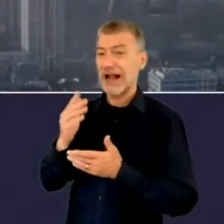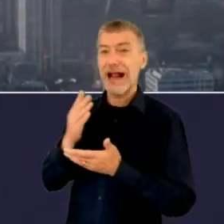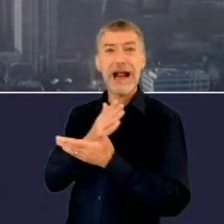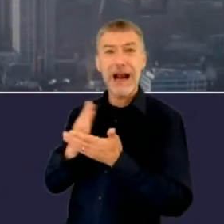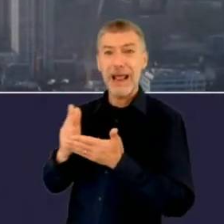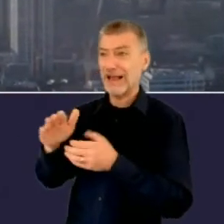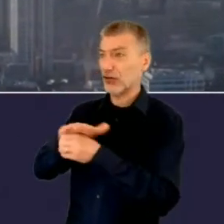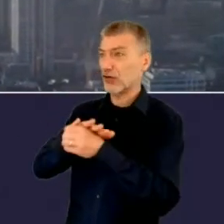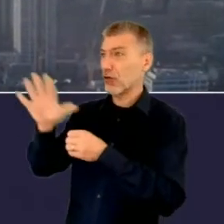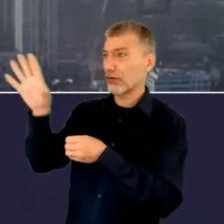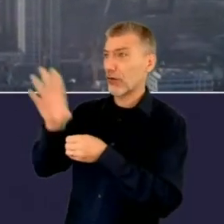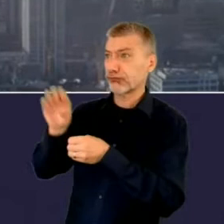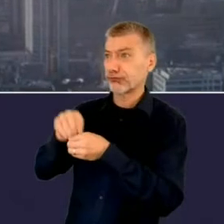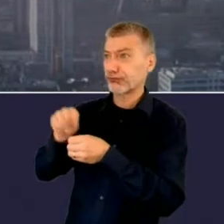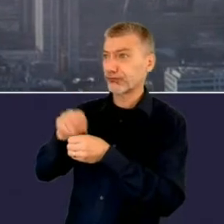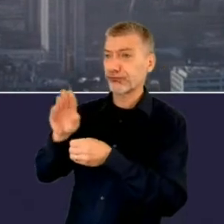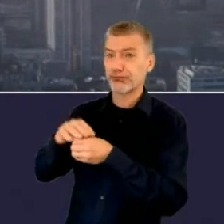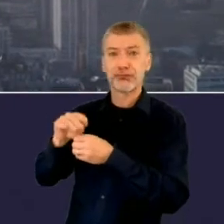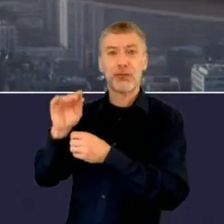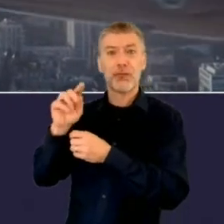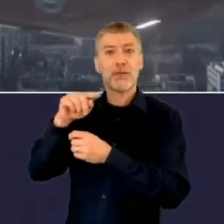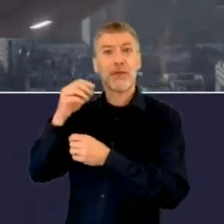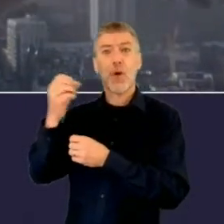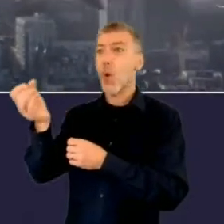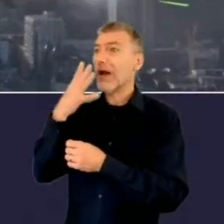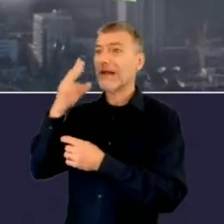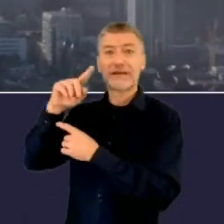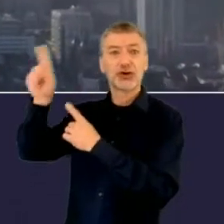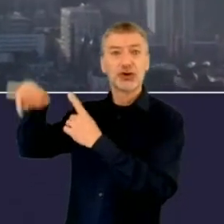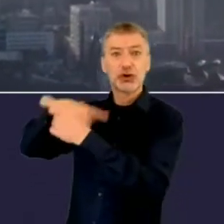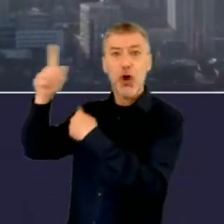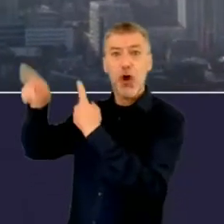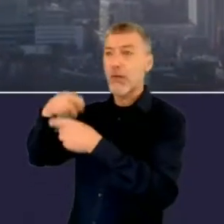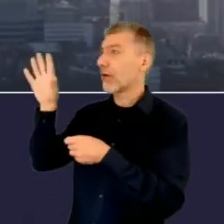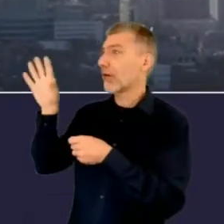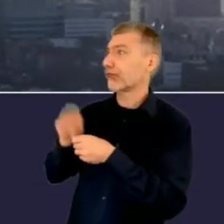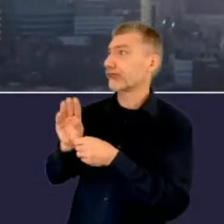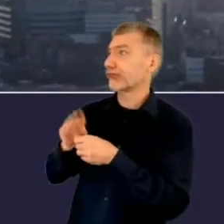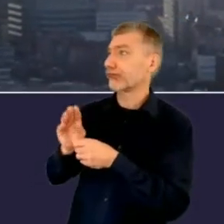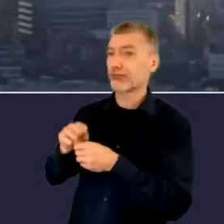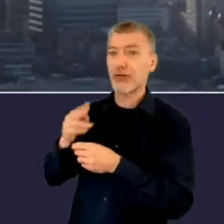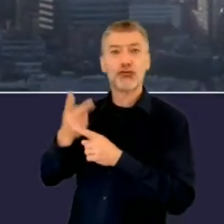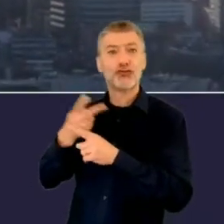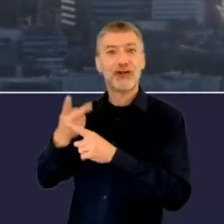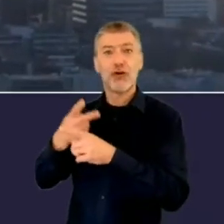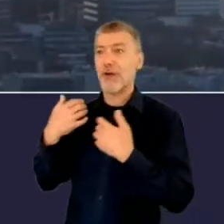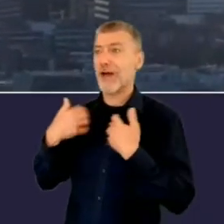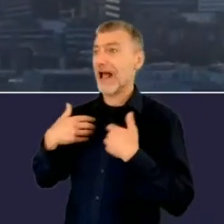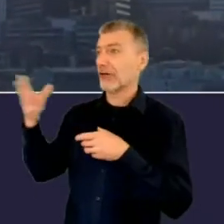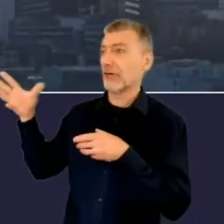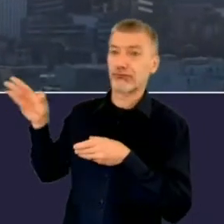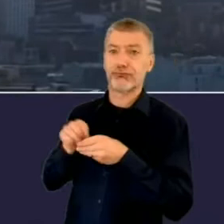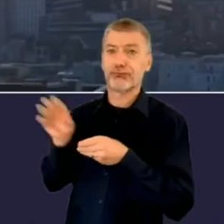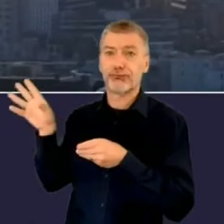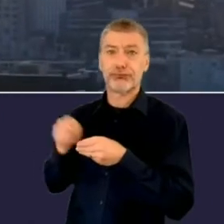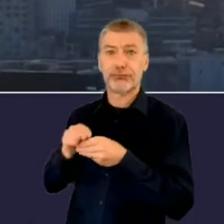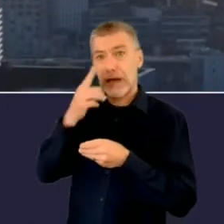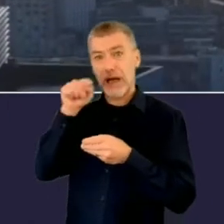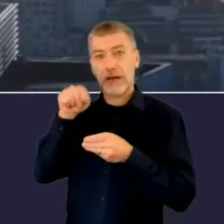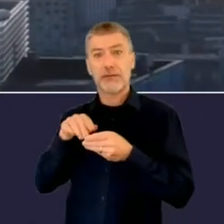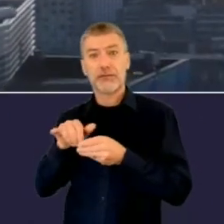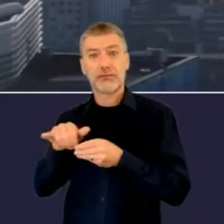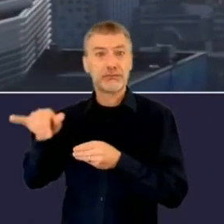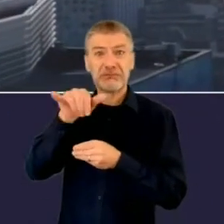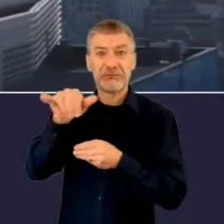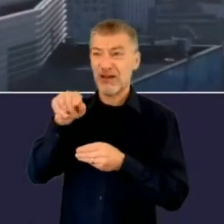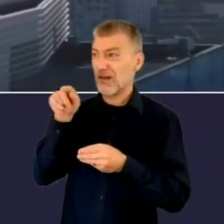wind turbines and everything. We sort of know about renewable energy. And this is an aircraft that's not too far away either. This